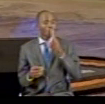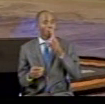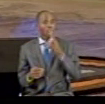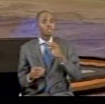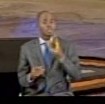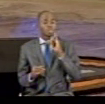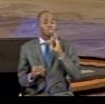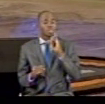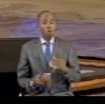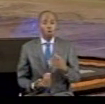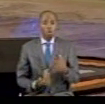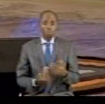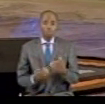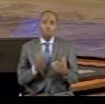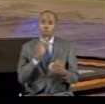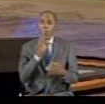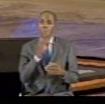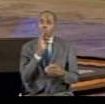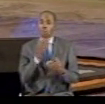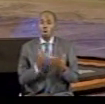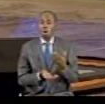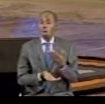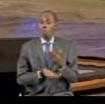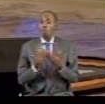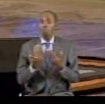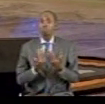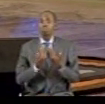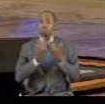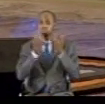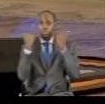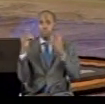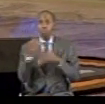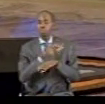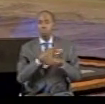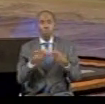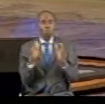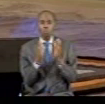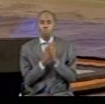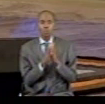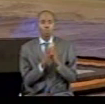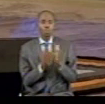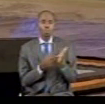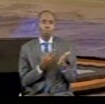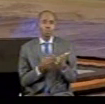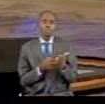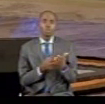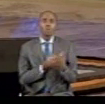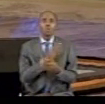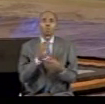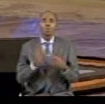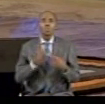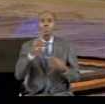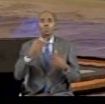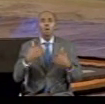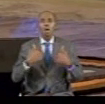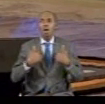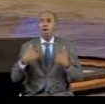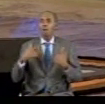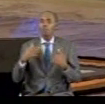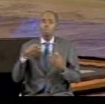you, don't just pray once in a while. When it appears you are driven to the